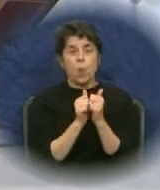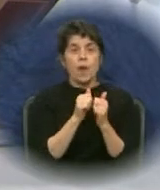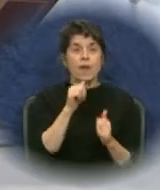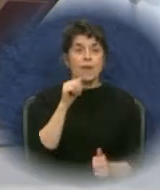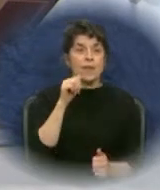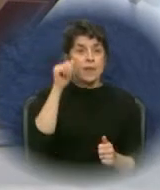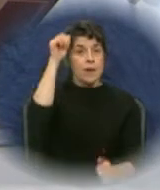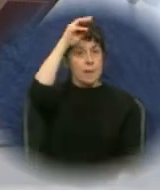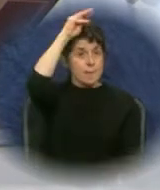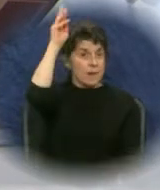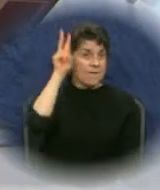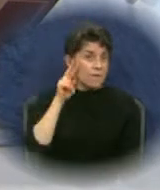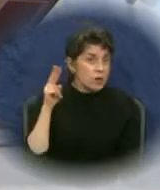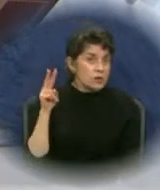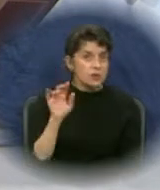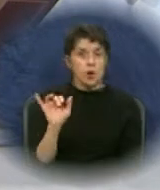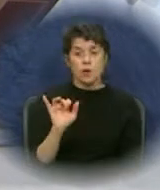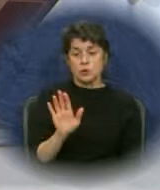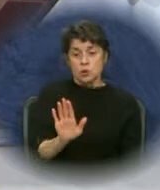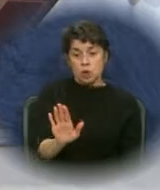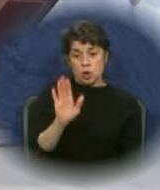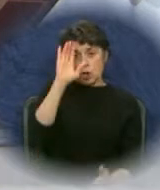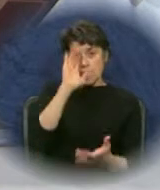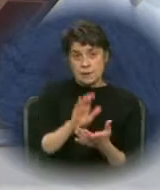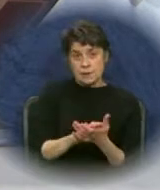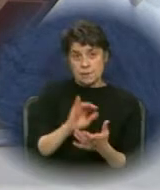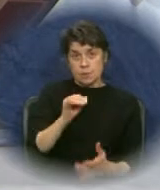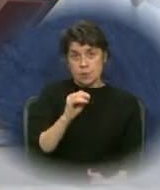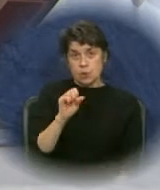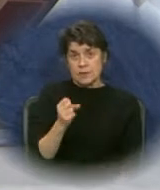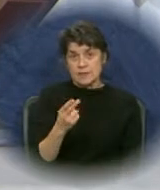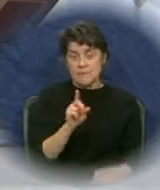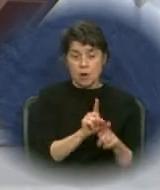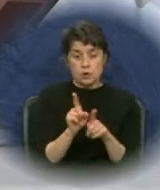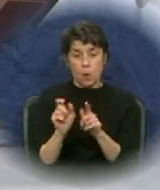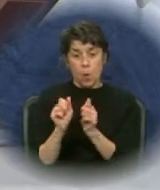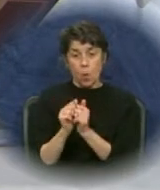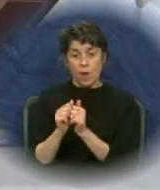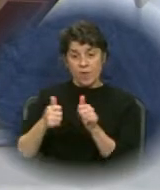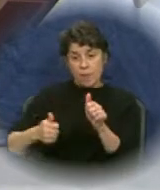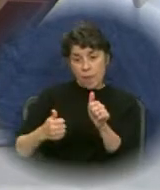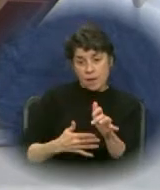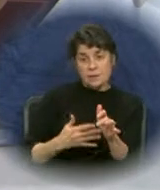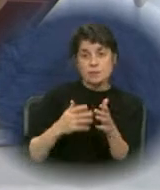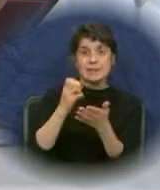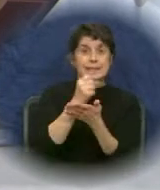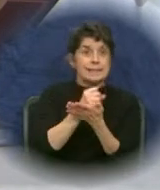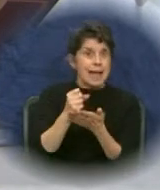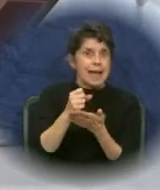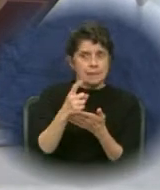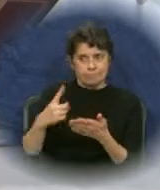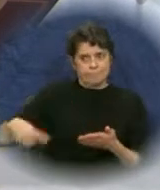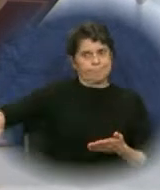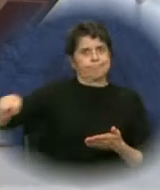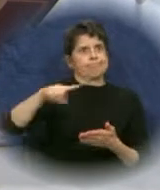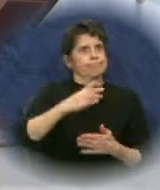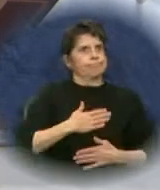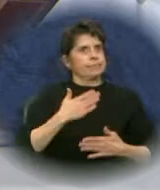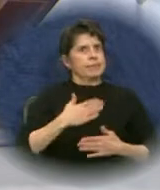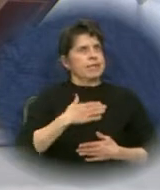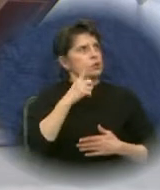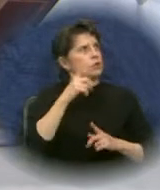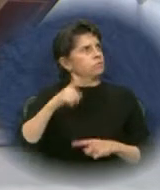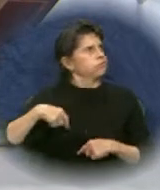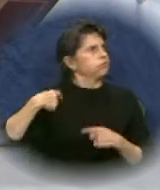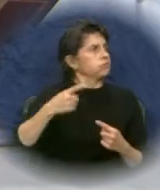Mother of God, Blessed Joseph, her spouse, with the blessed apostles and all the saints who have pleased you throughout the ages, we may merit